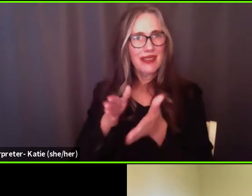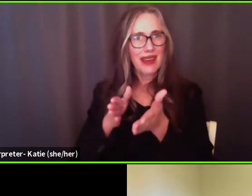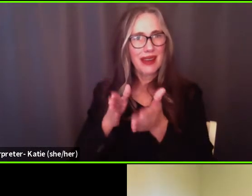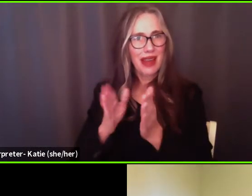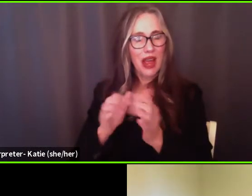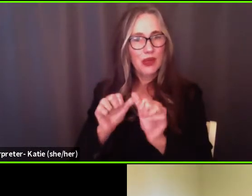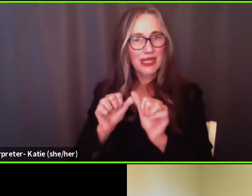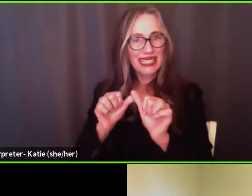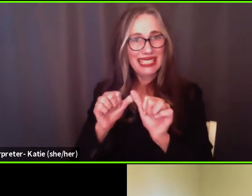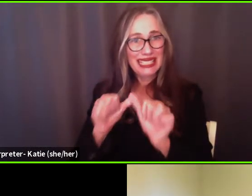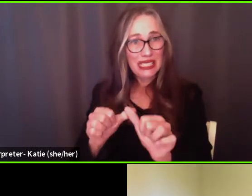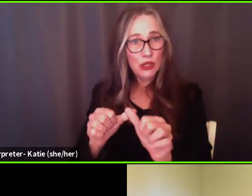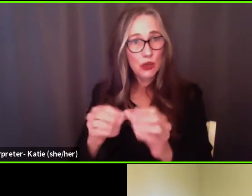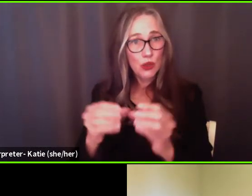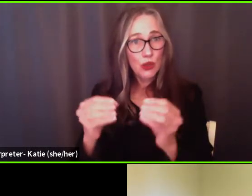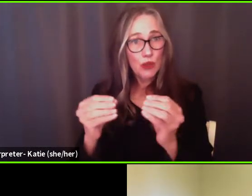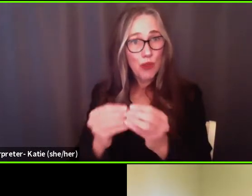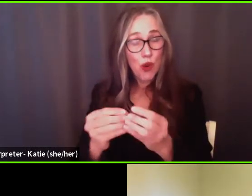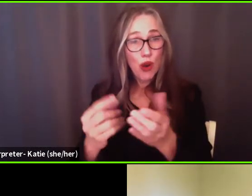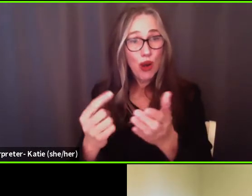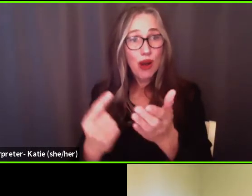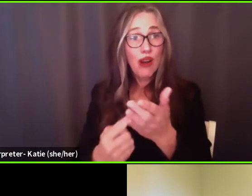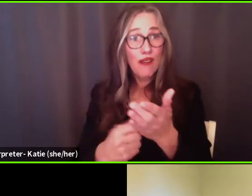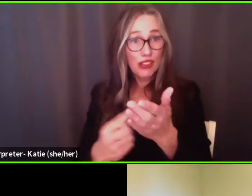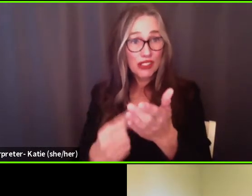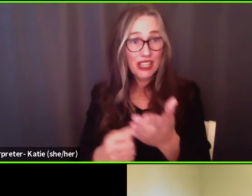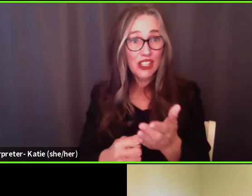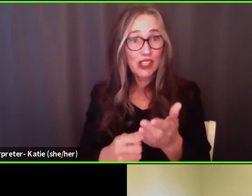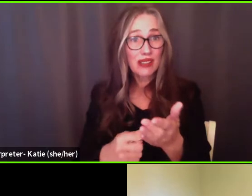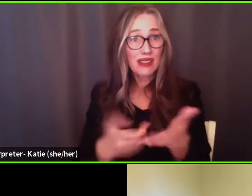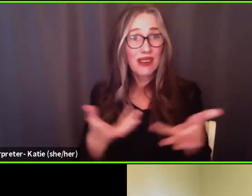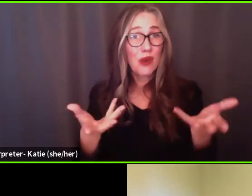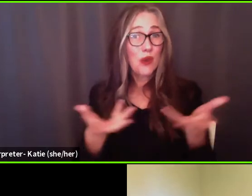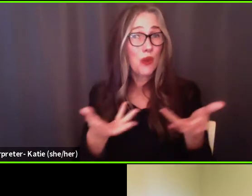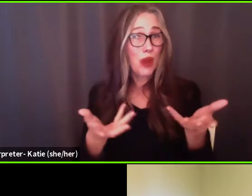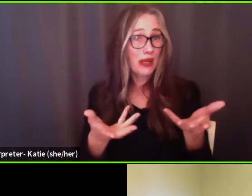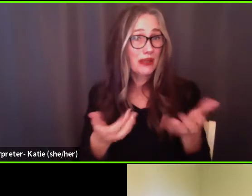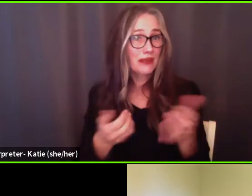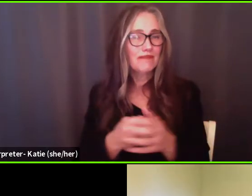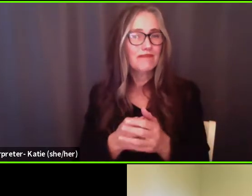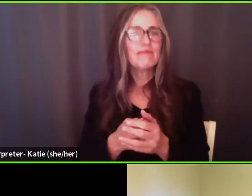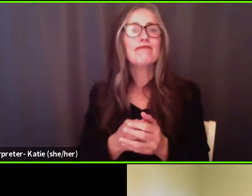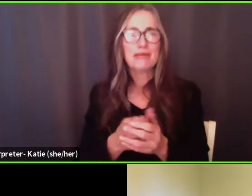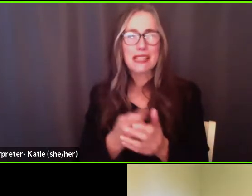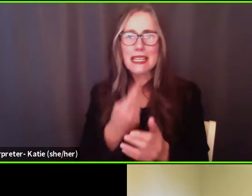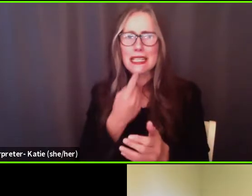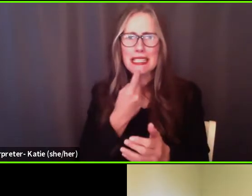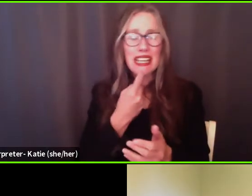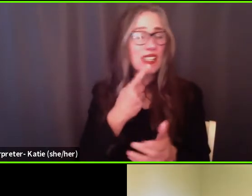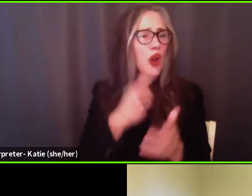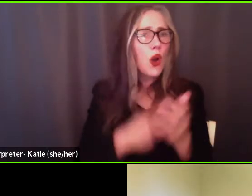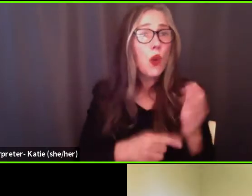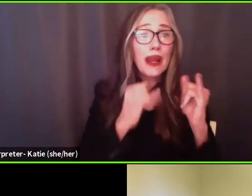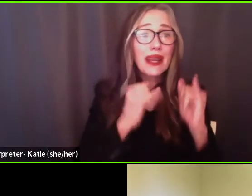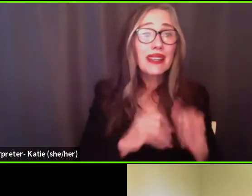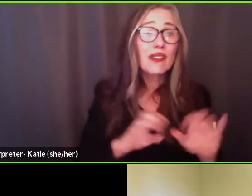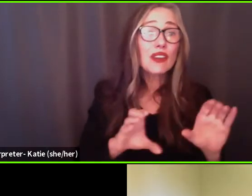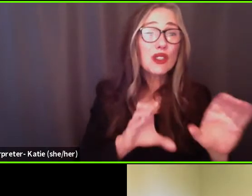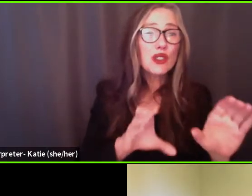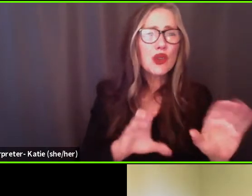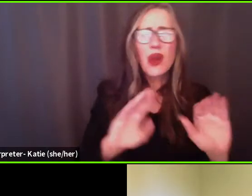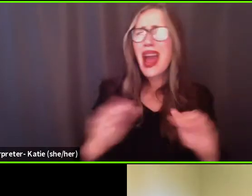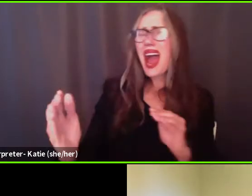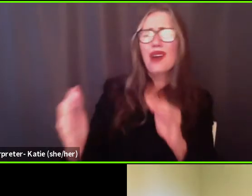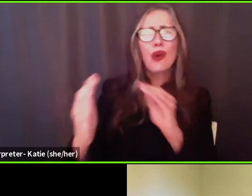prop up kind of these kind of medical interventions in a way that you know supports a multi-trillion dollar medical industry um and